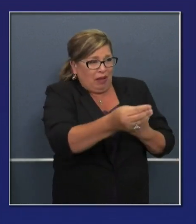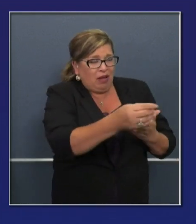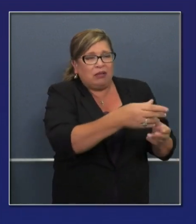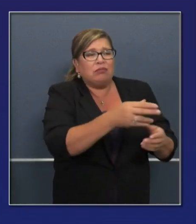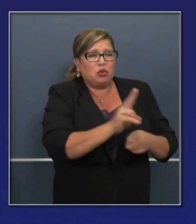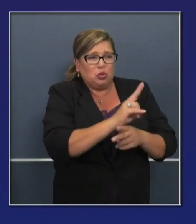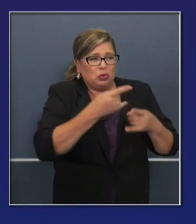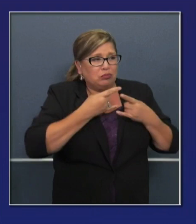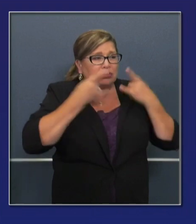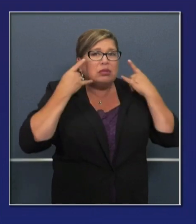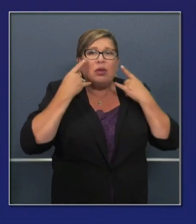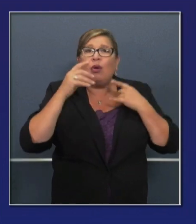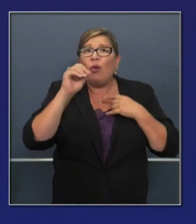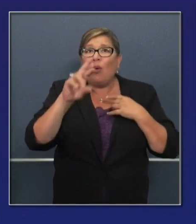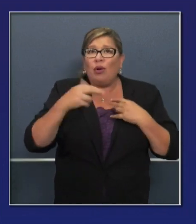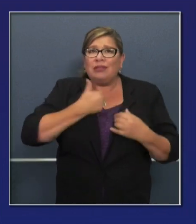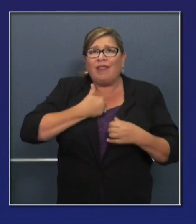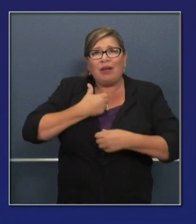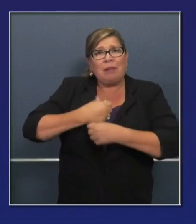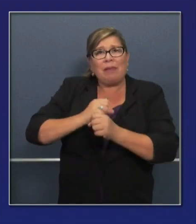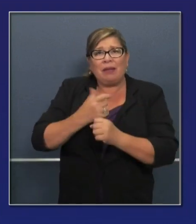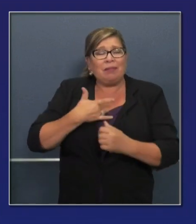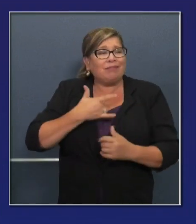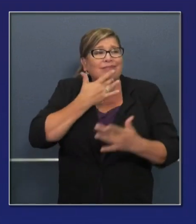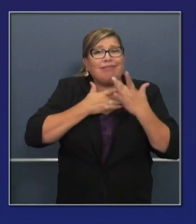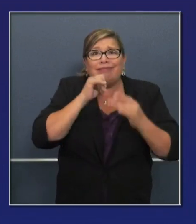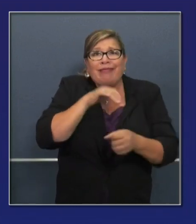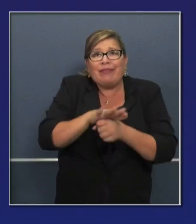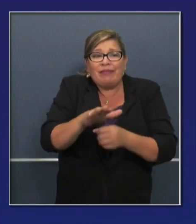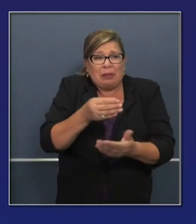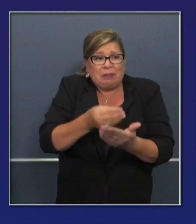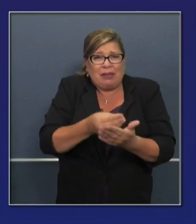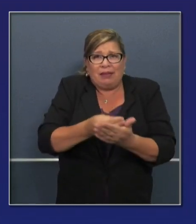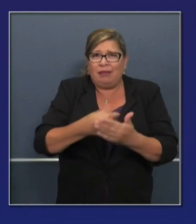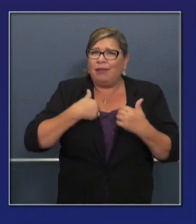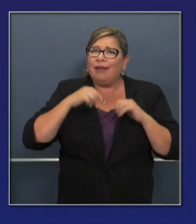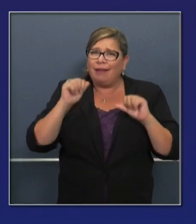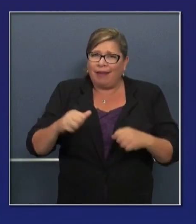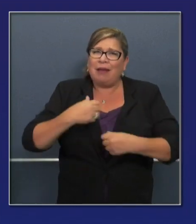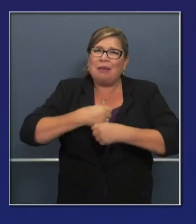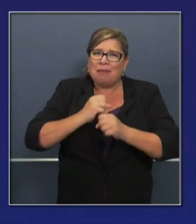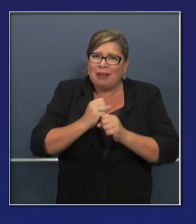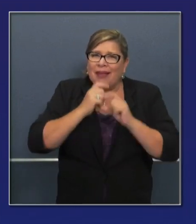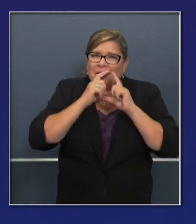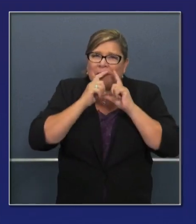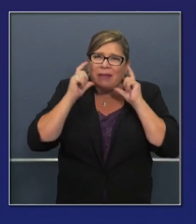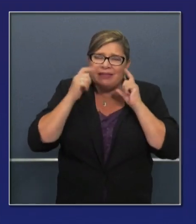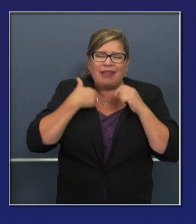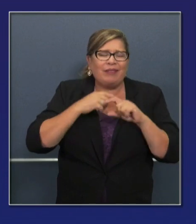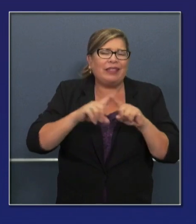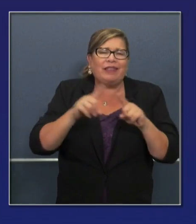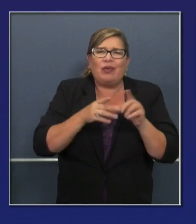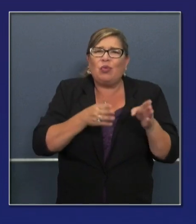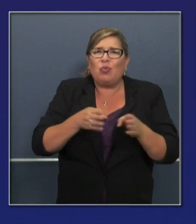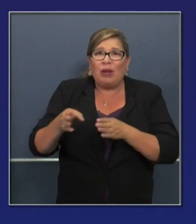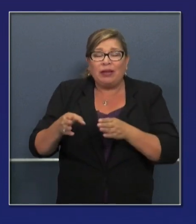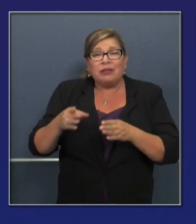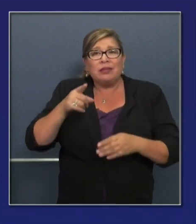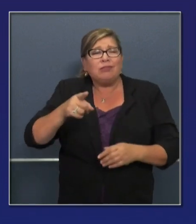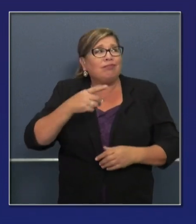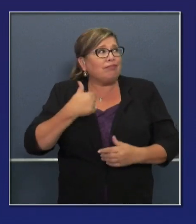covid19.ca.gov website. If you don't have the means to get a face mask at the store, or